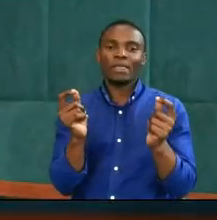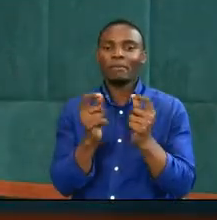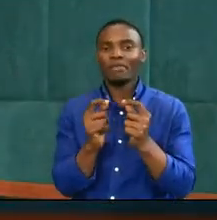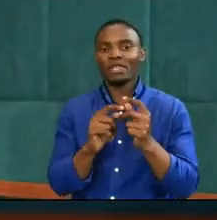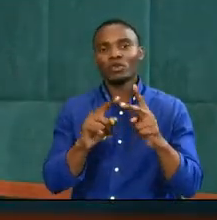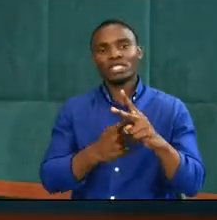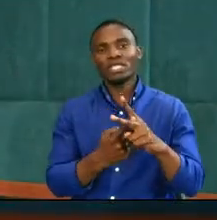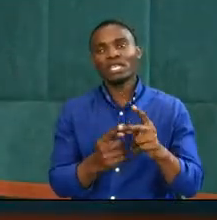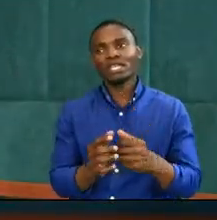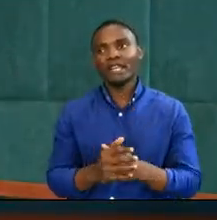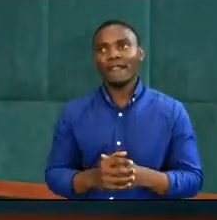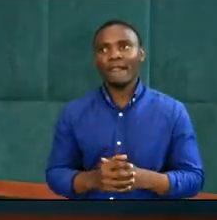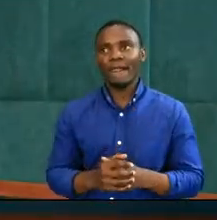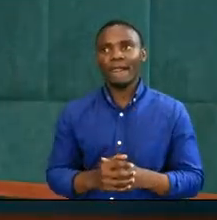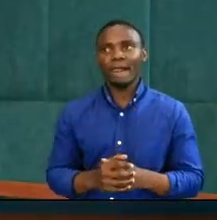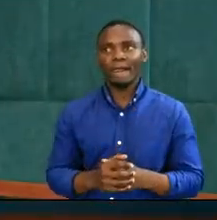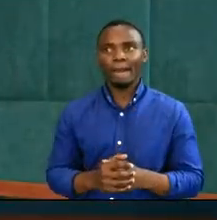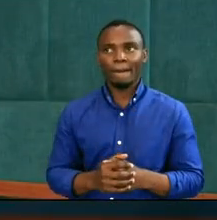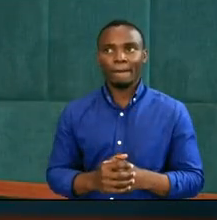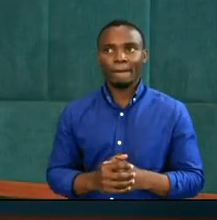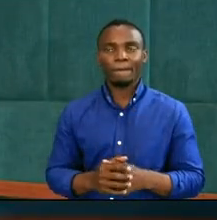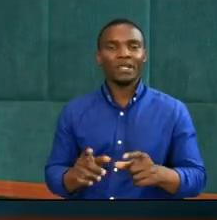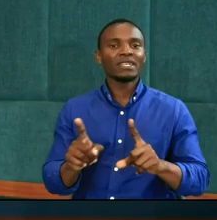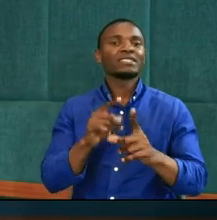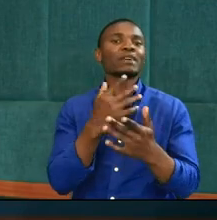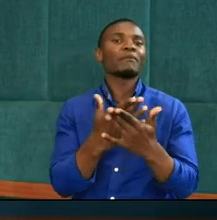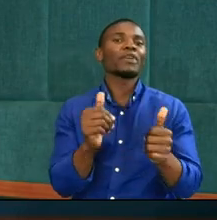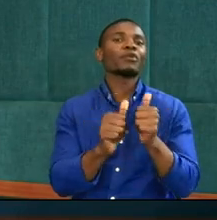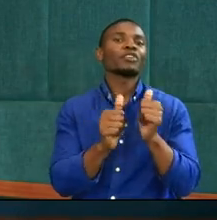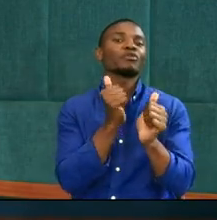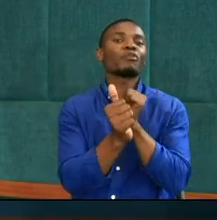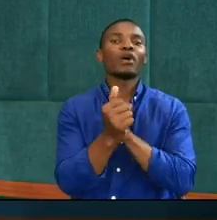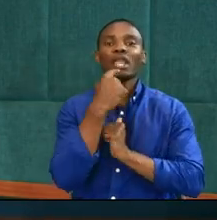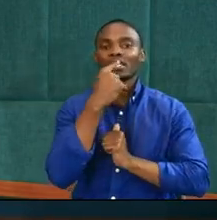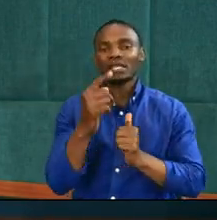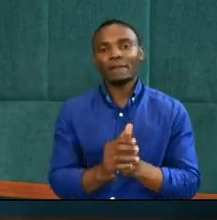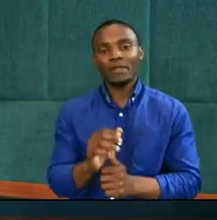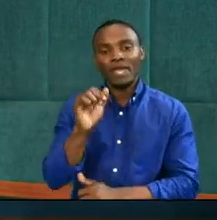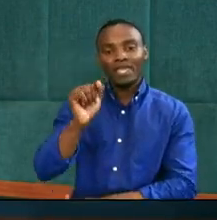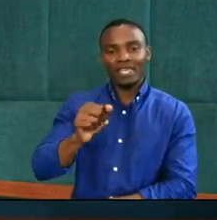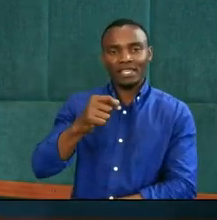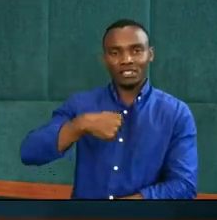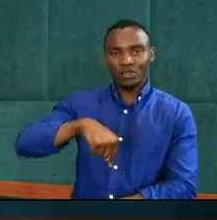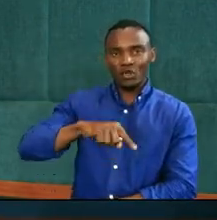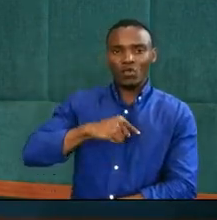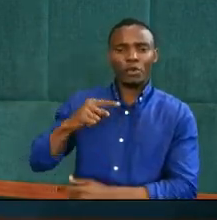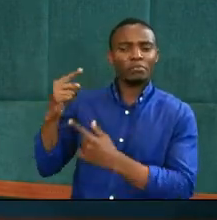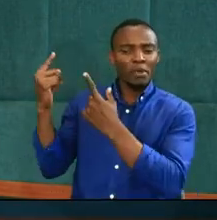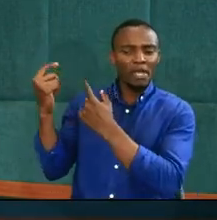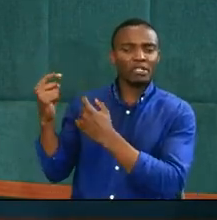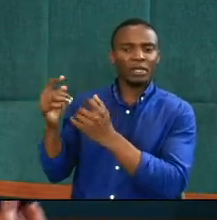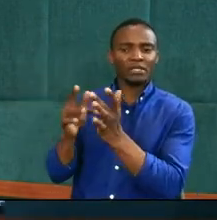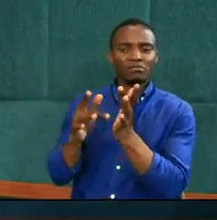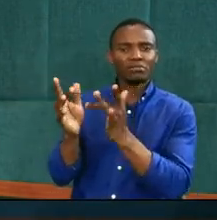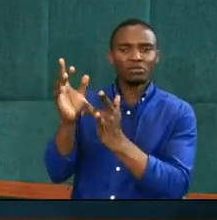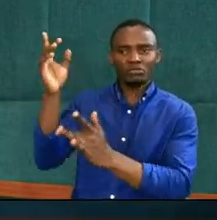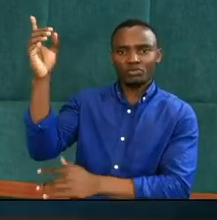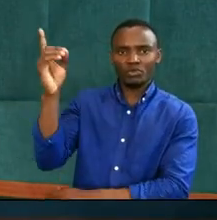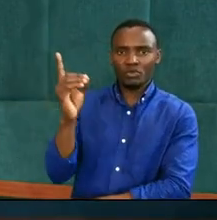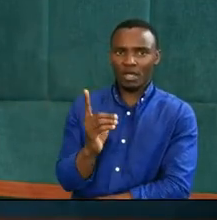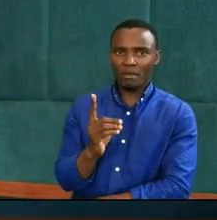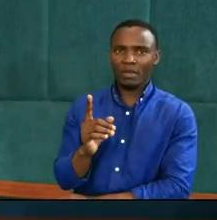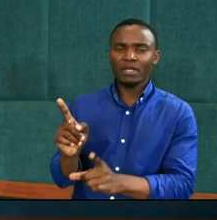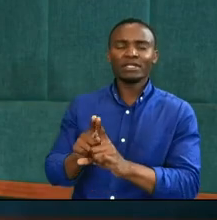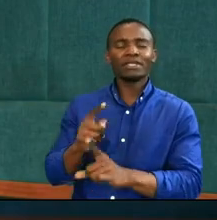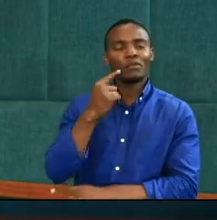when. Same thing Paul says. Even though we are expecting God to come, and